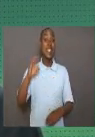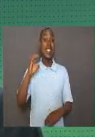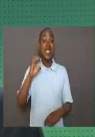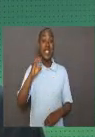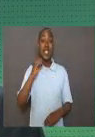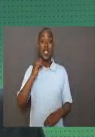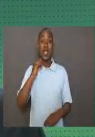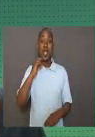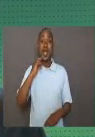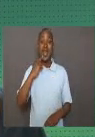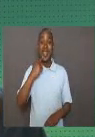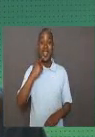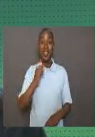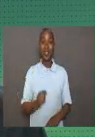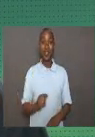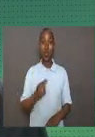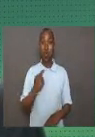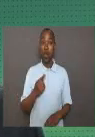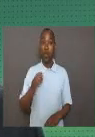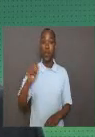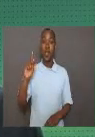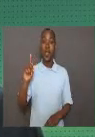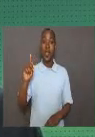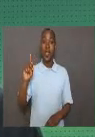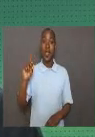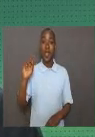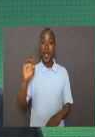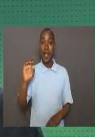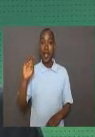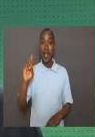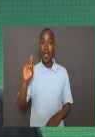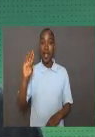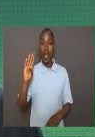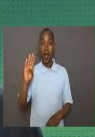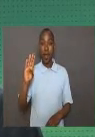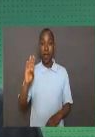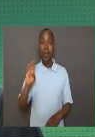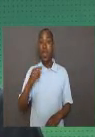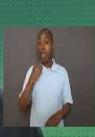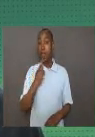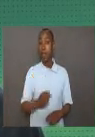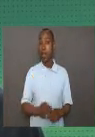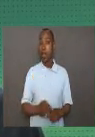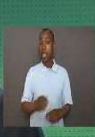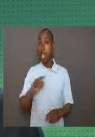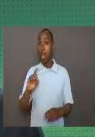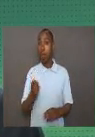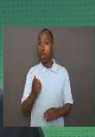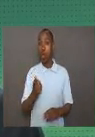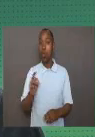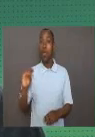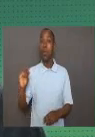or Krebs cycle. This takes place inside the